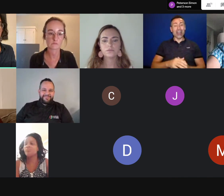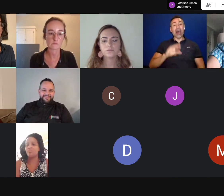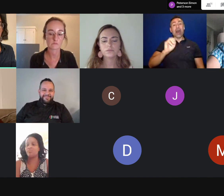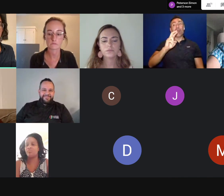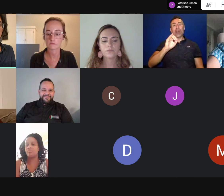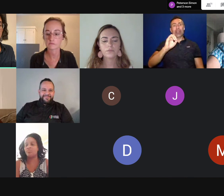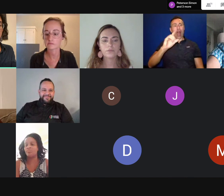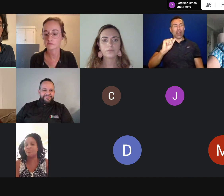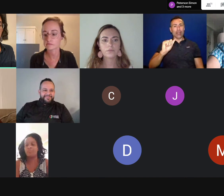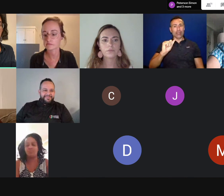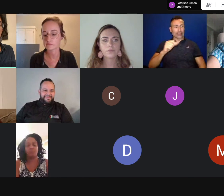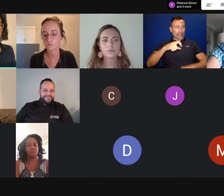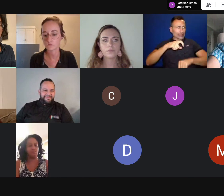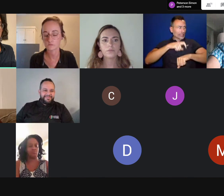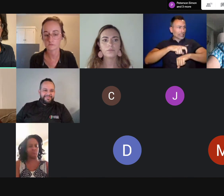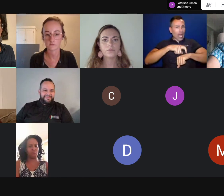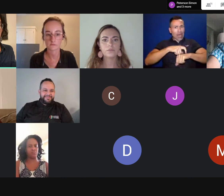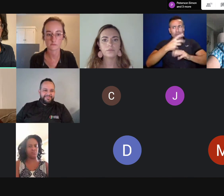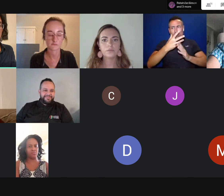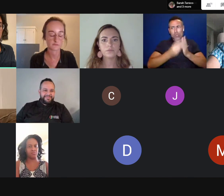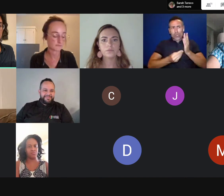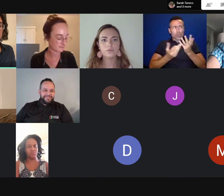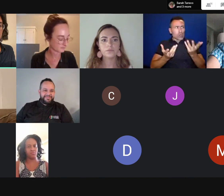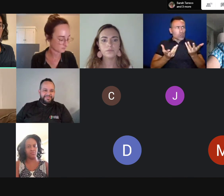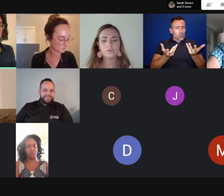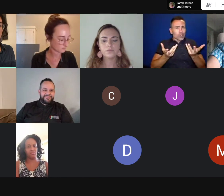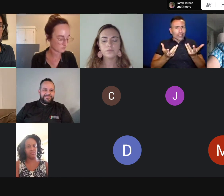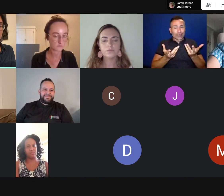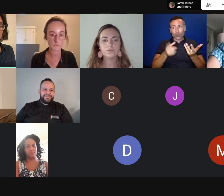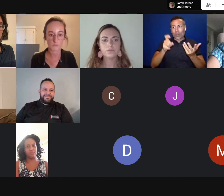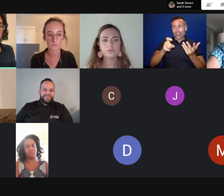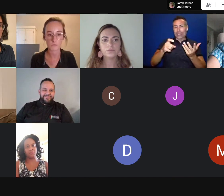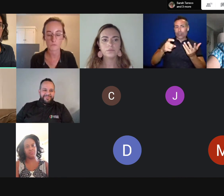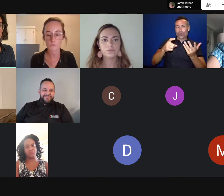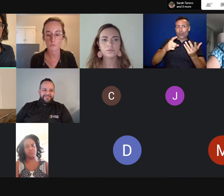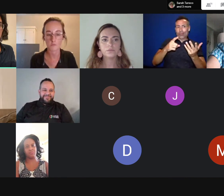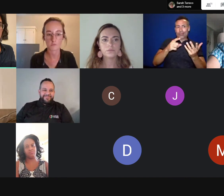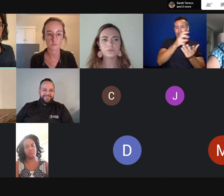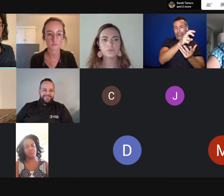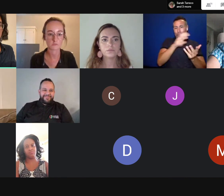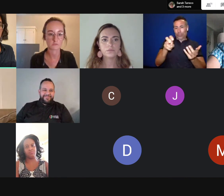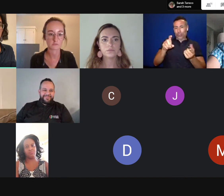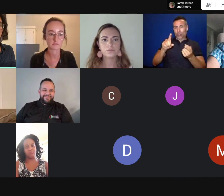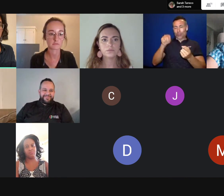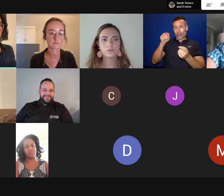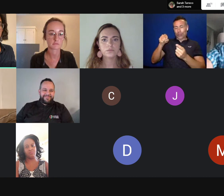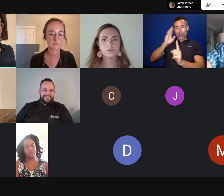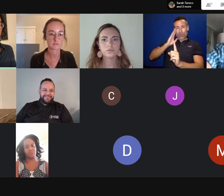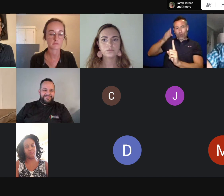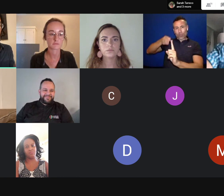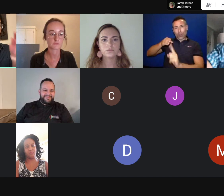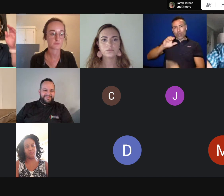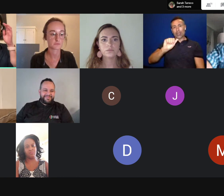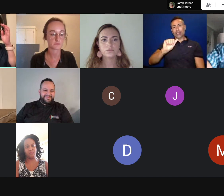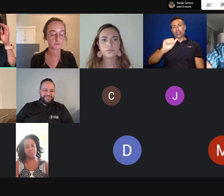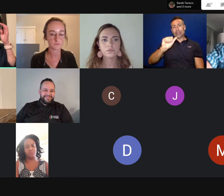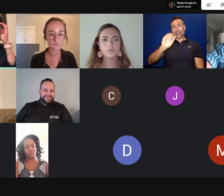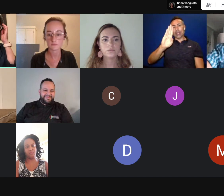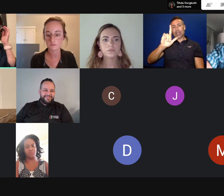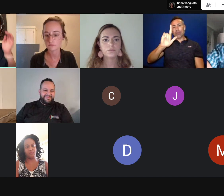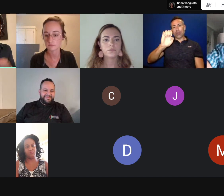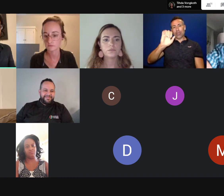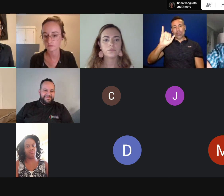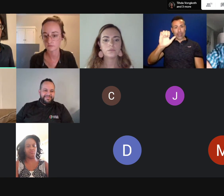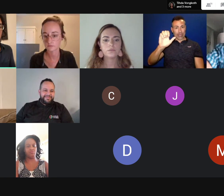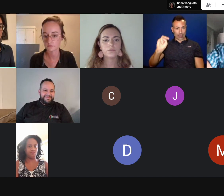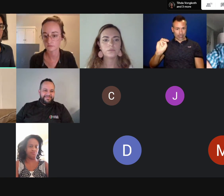time, to make sure we start digging into ableism, are you okay if we go into the ableism part? Okay,